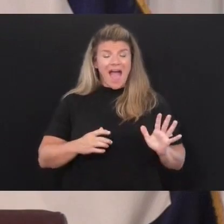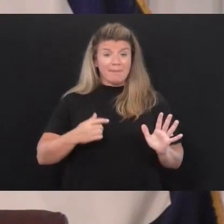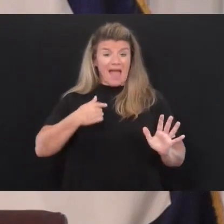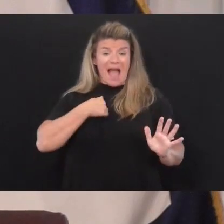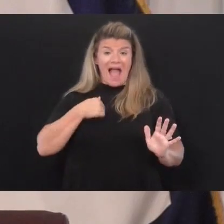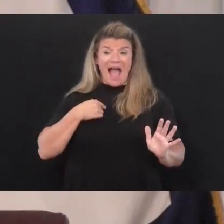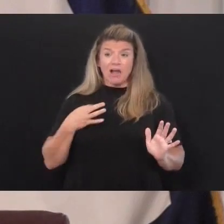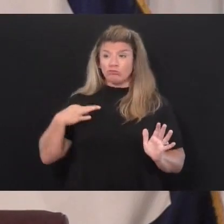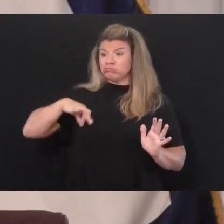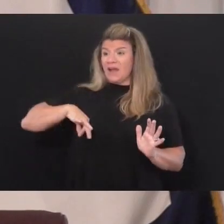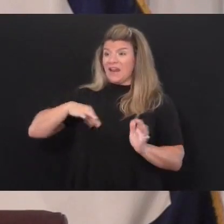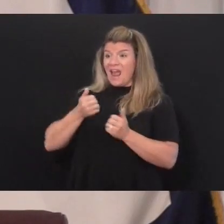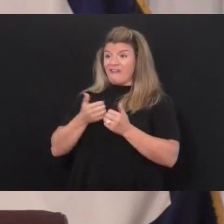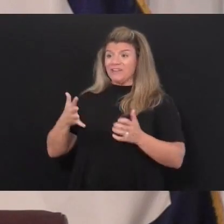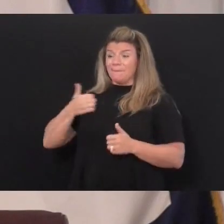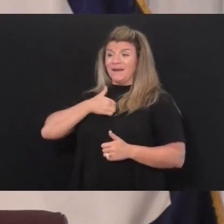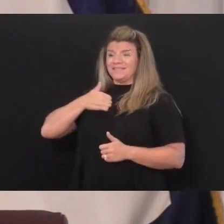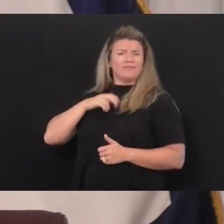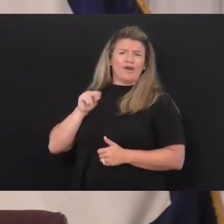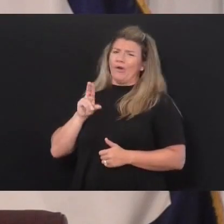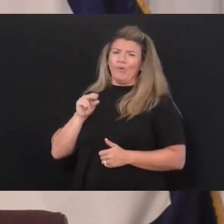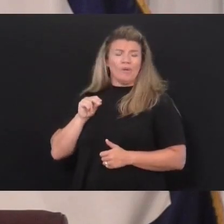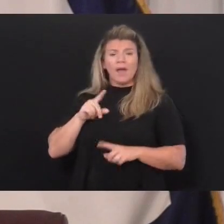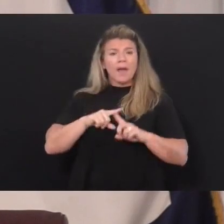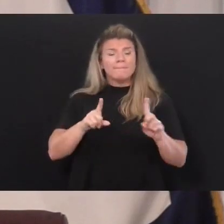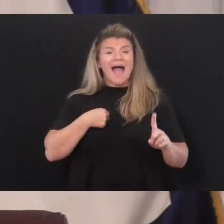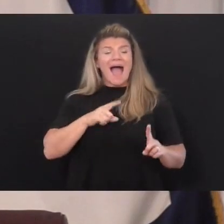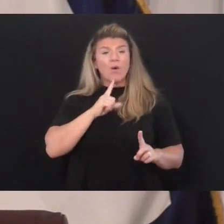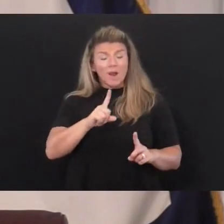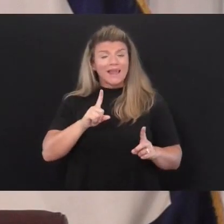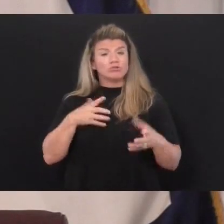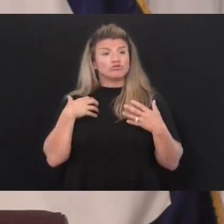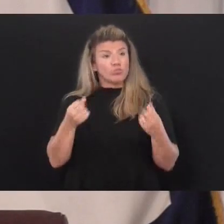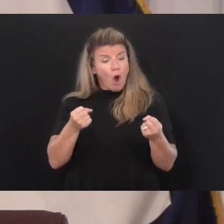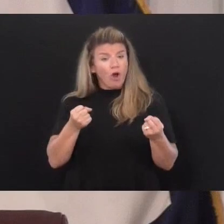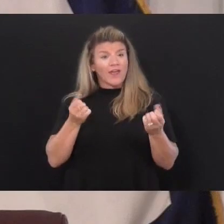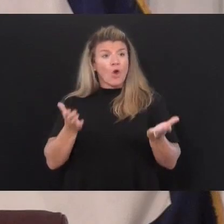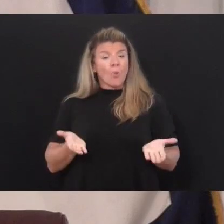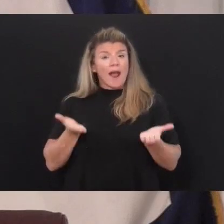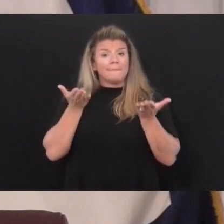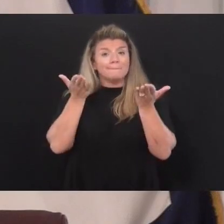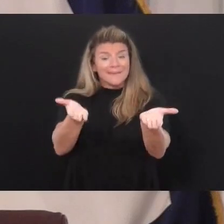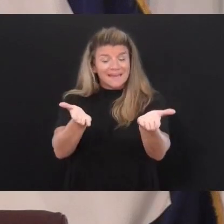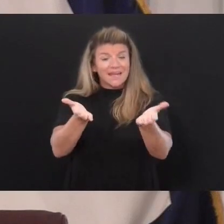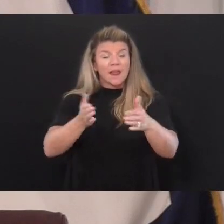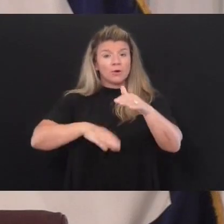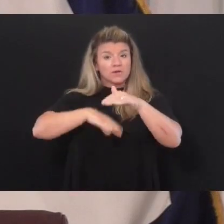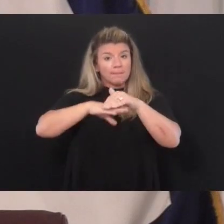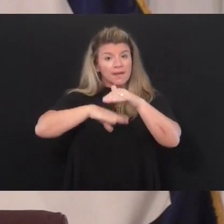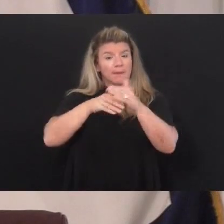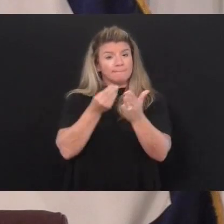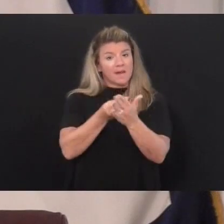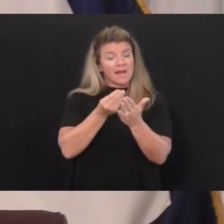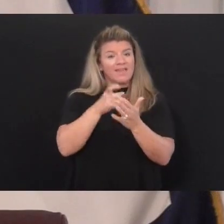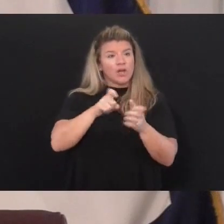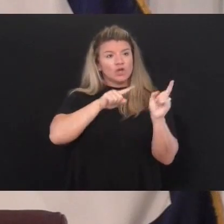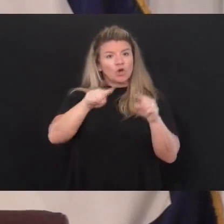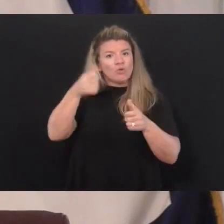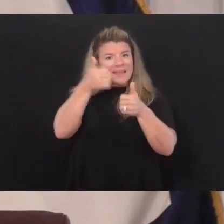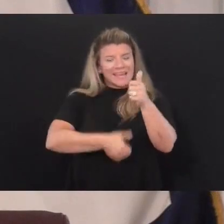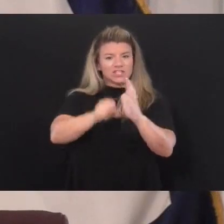in pretty heated times related to temperatures. Want to talk a little bit about